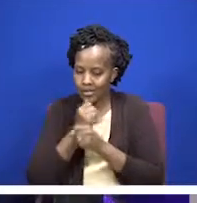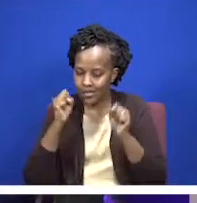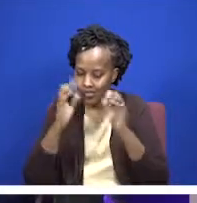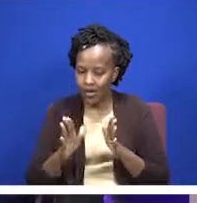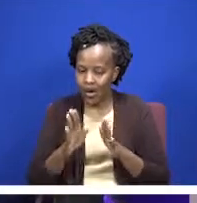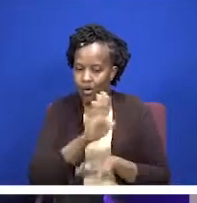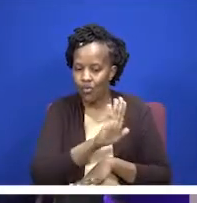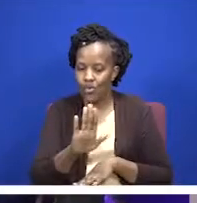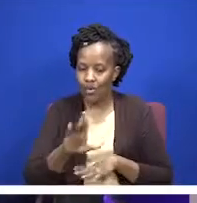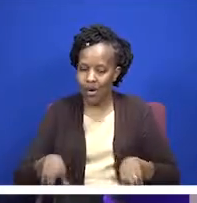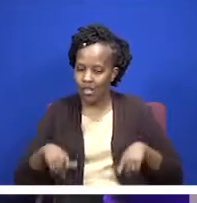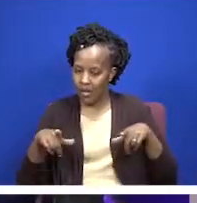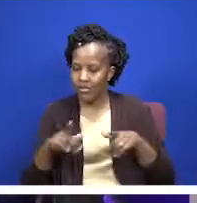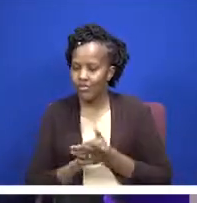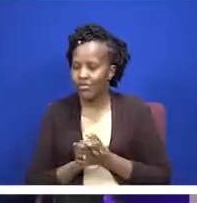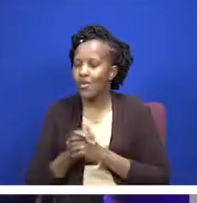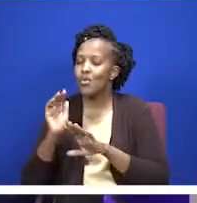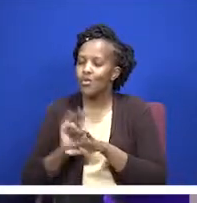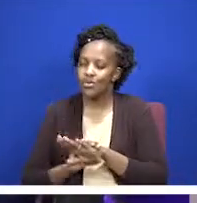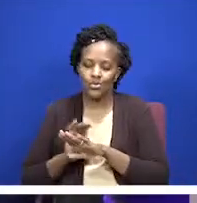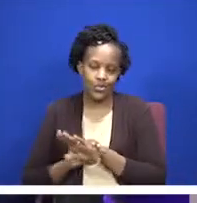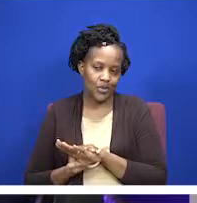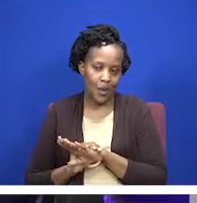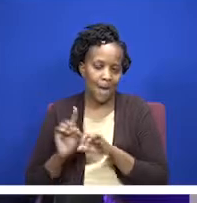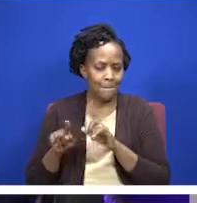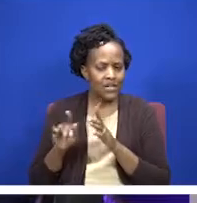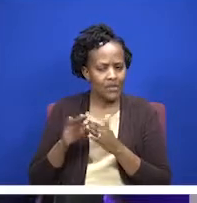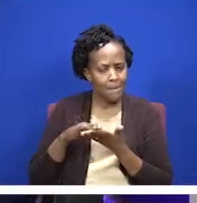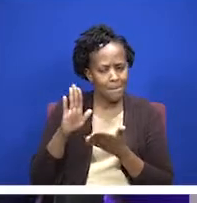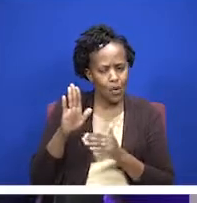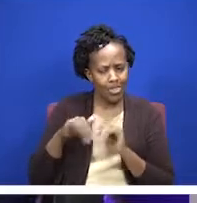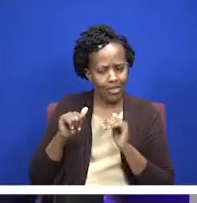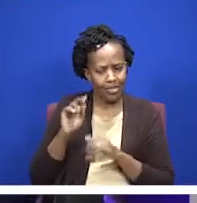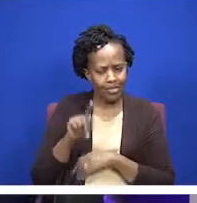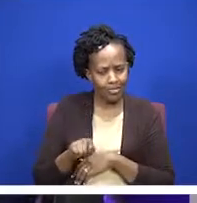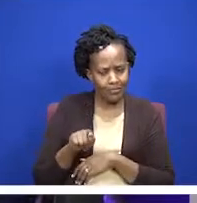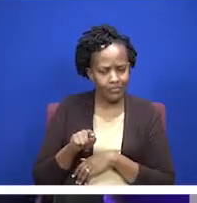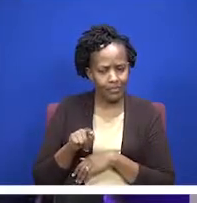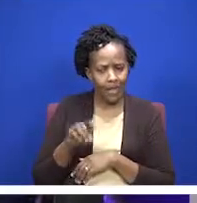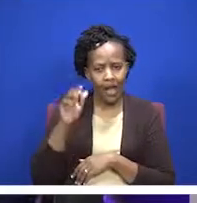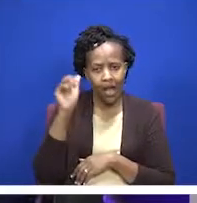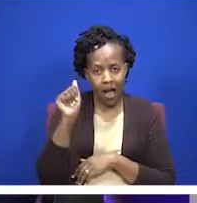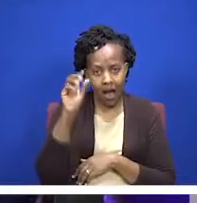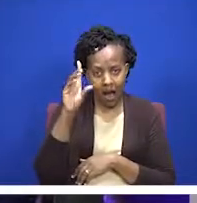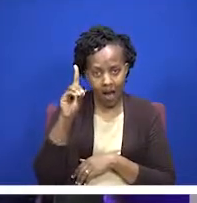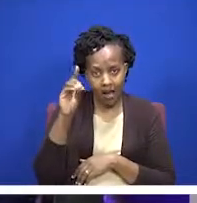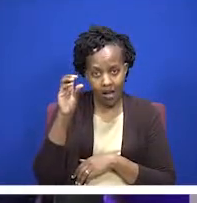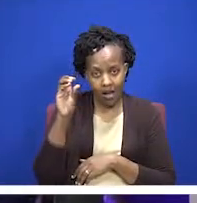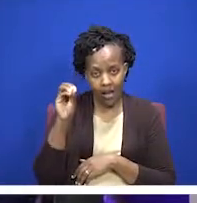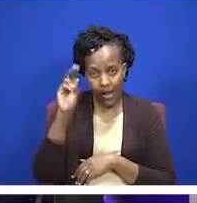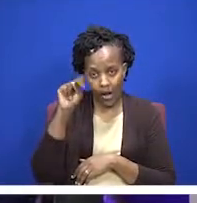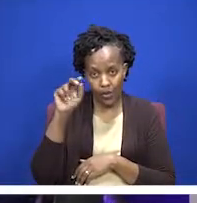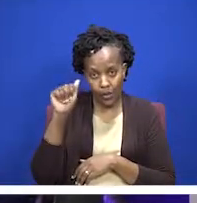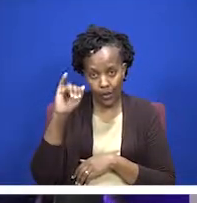it? Very, very wonderful. But even more than that, Adonai means someone who is